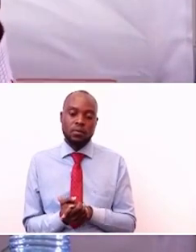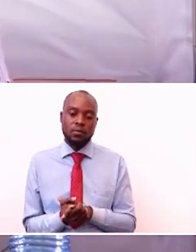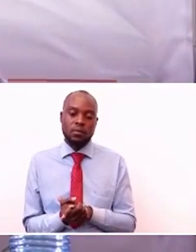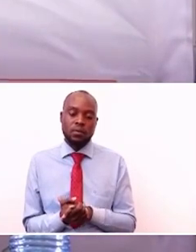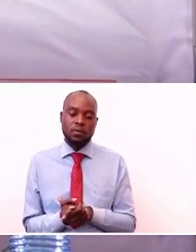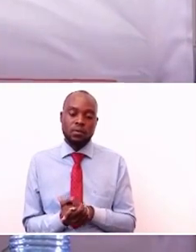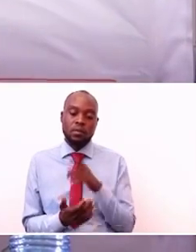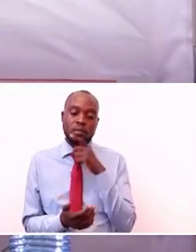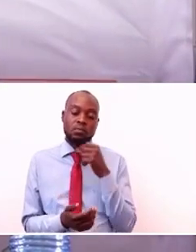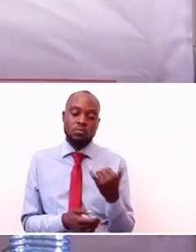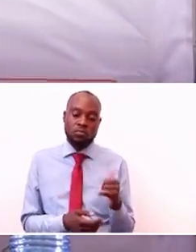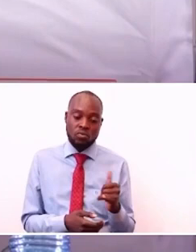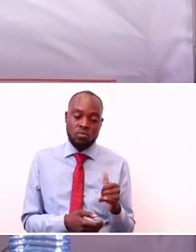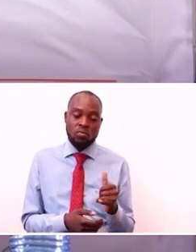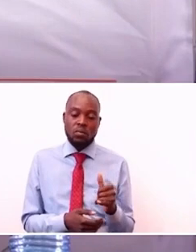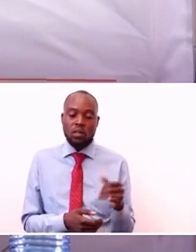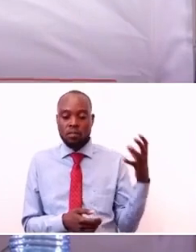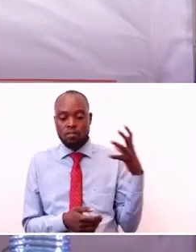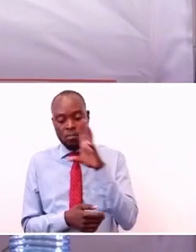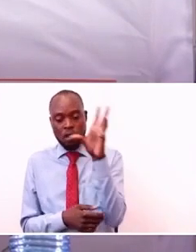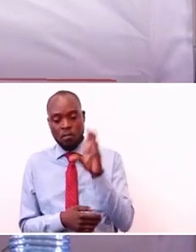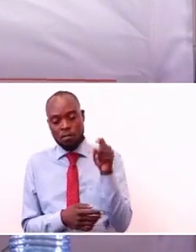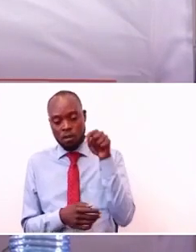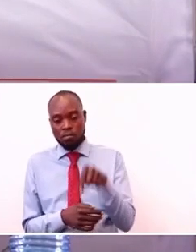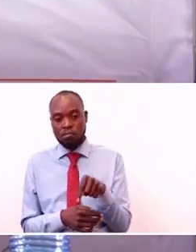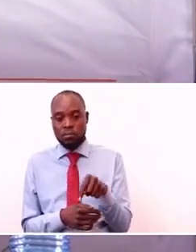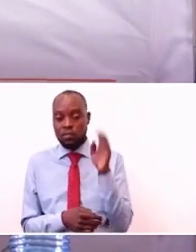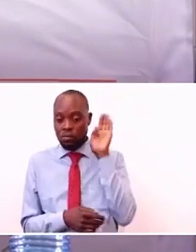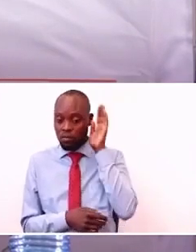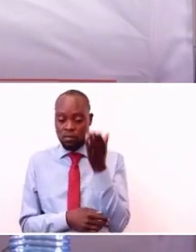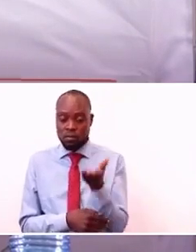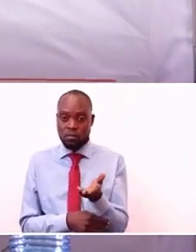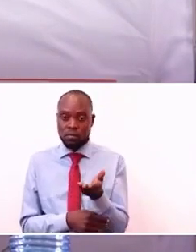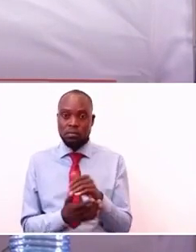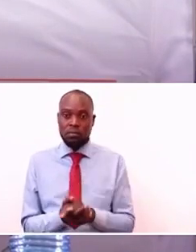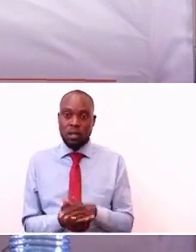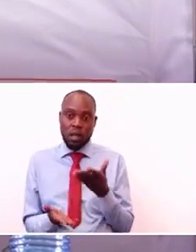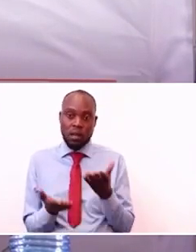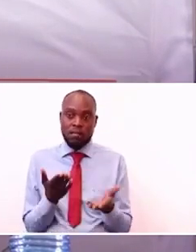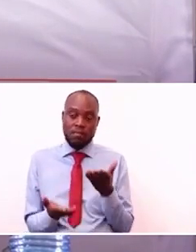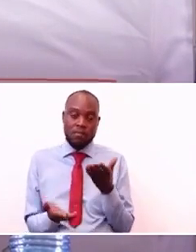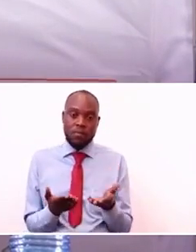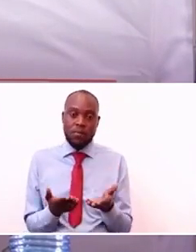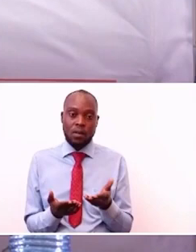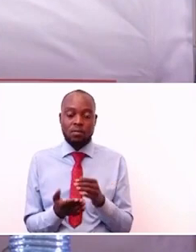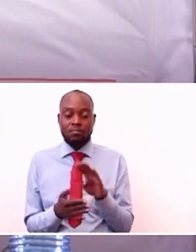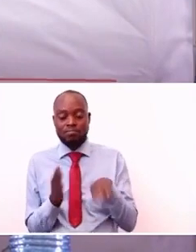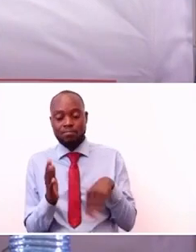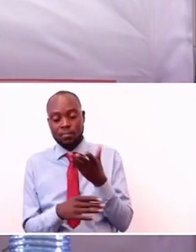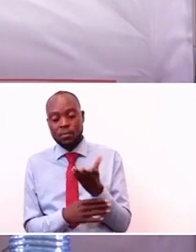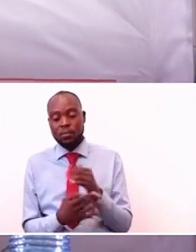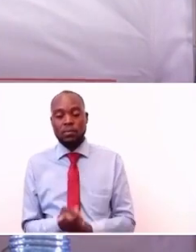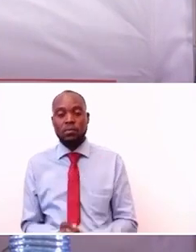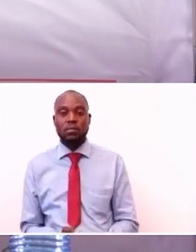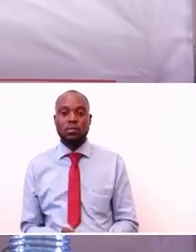youth bulge in Africa. Are we paying attention to it? Or are we just paying lip service to it?